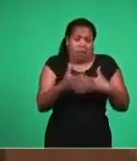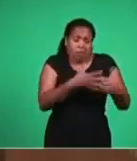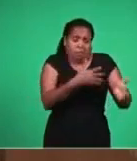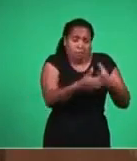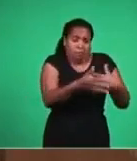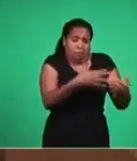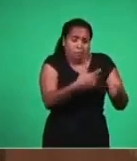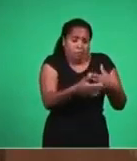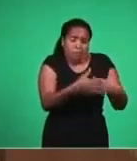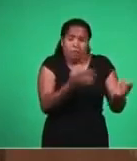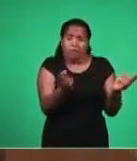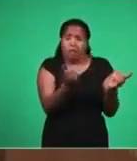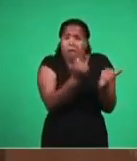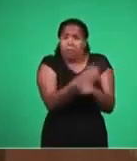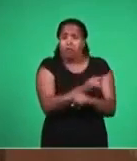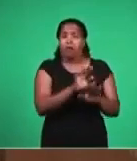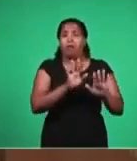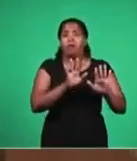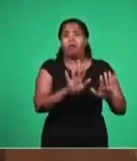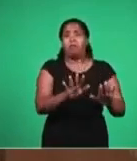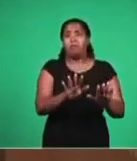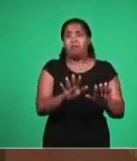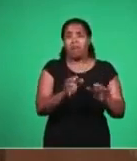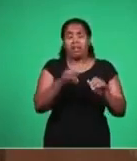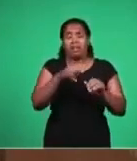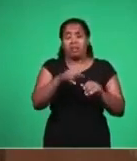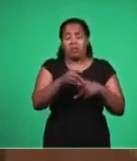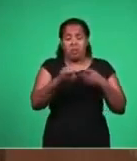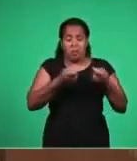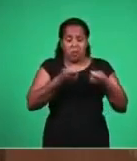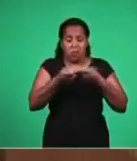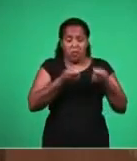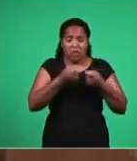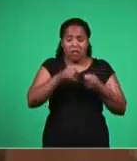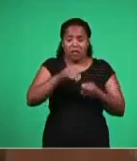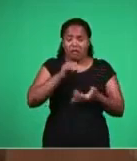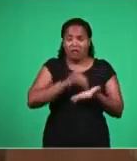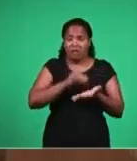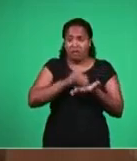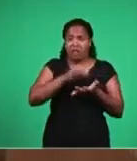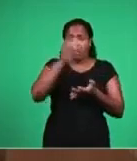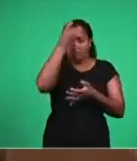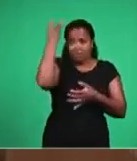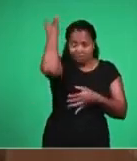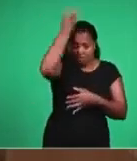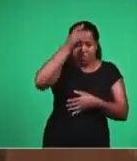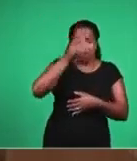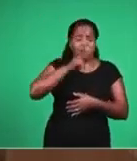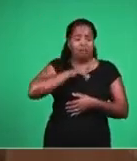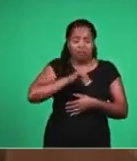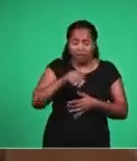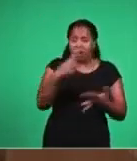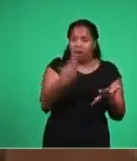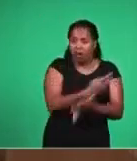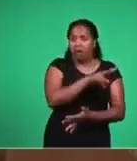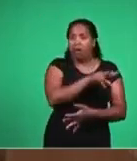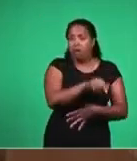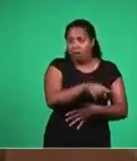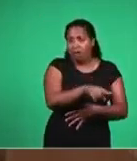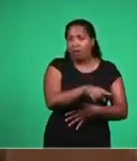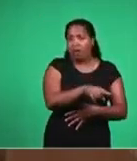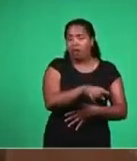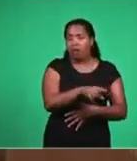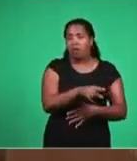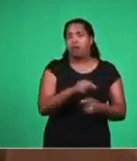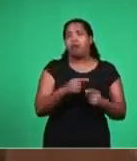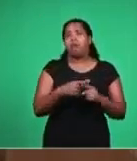be against whatever he wants, because the government without the Holy Spirit will be this. But the big problem is not there.